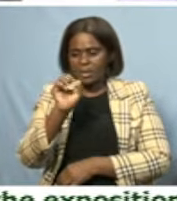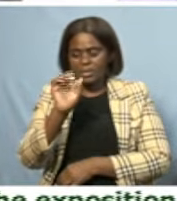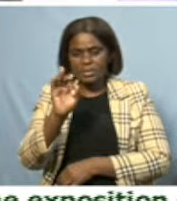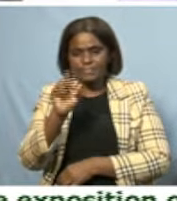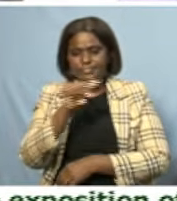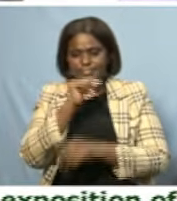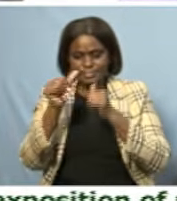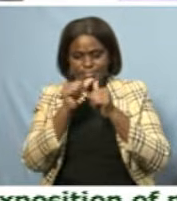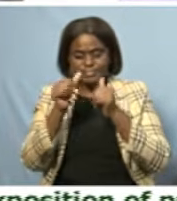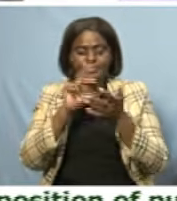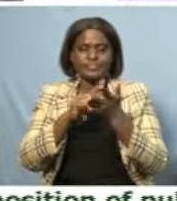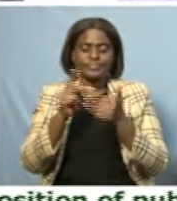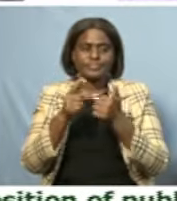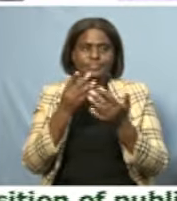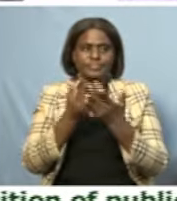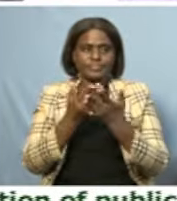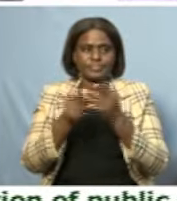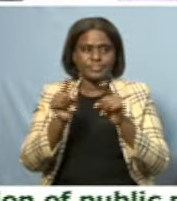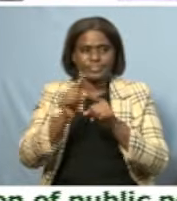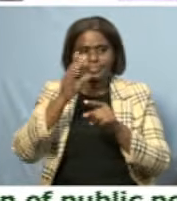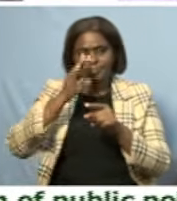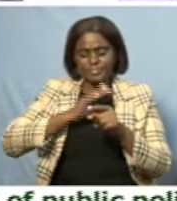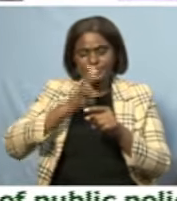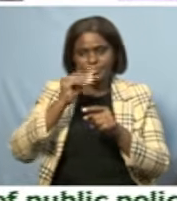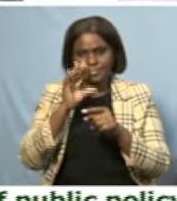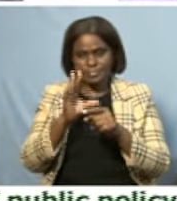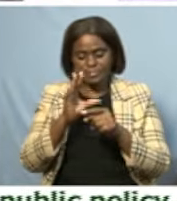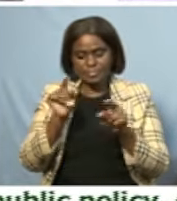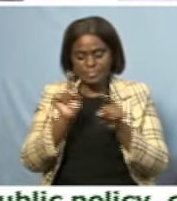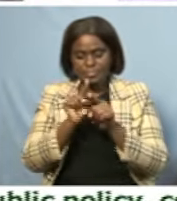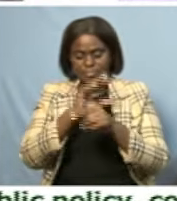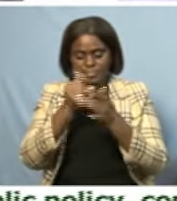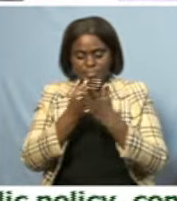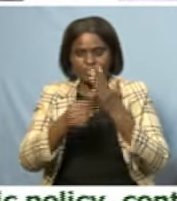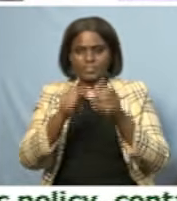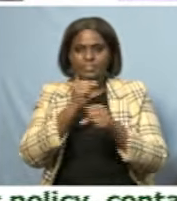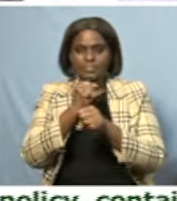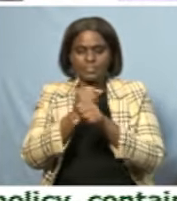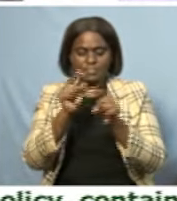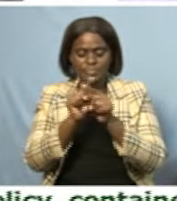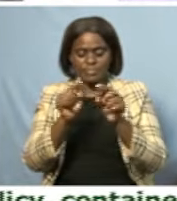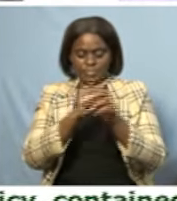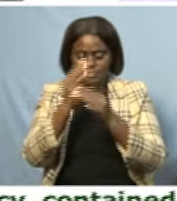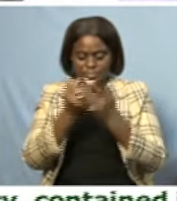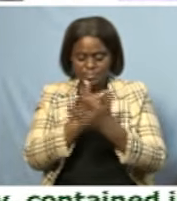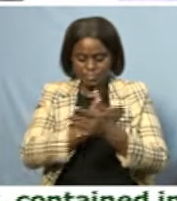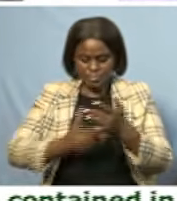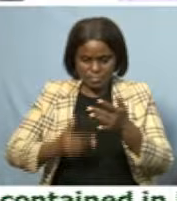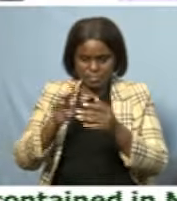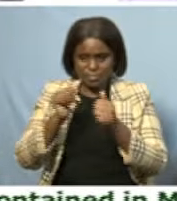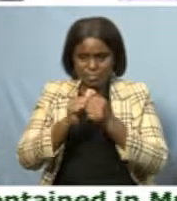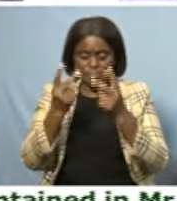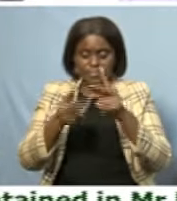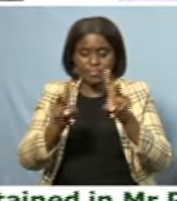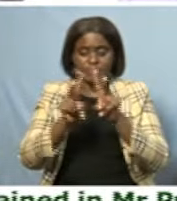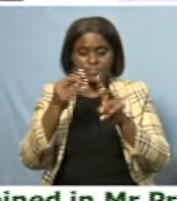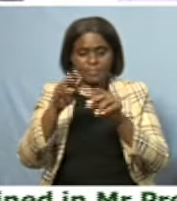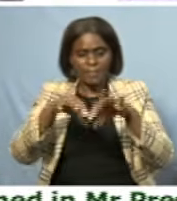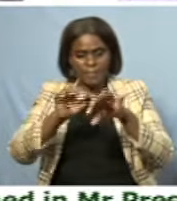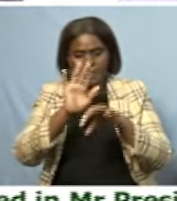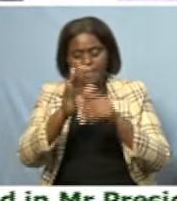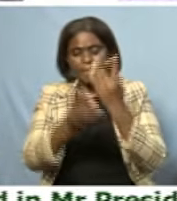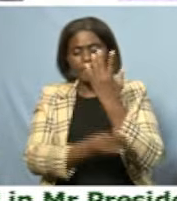Transformation Program. Madam Speaker, these efforts align seamlessly with the values on